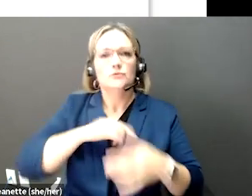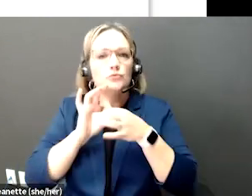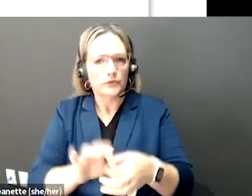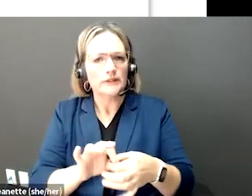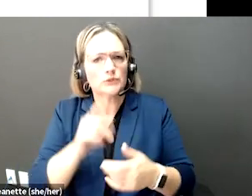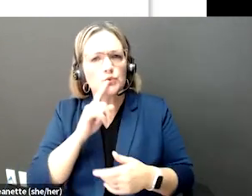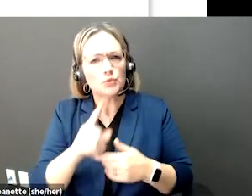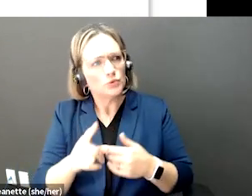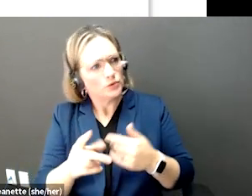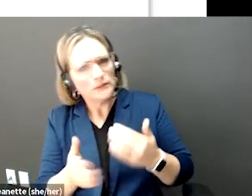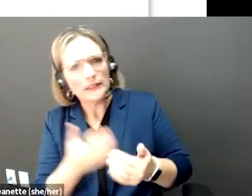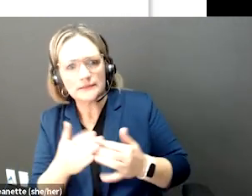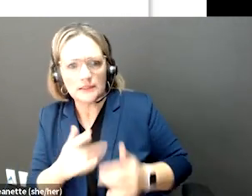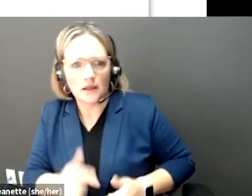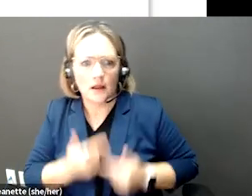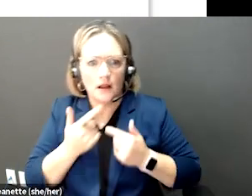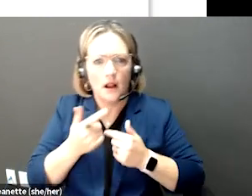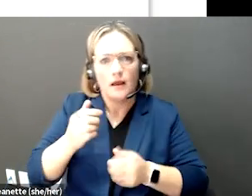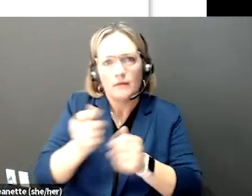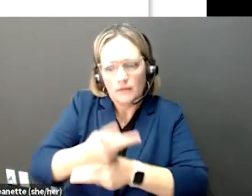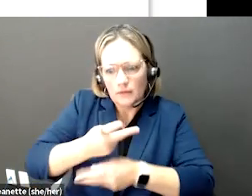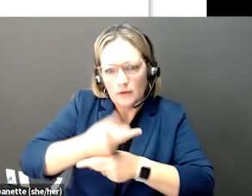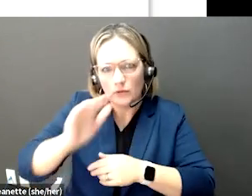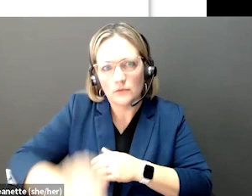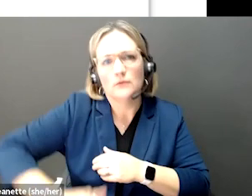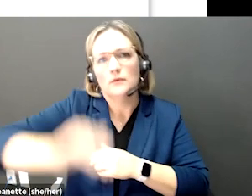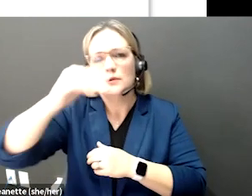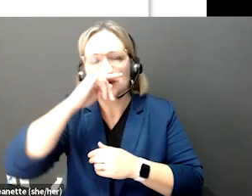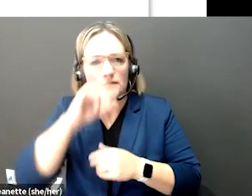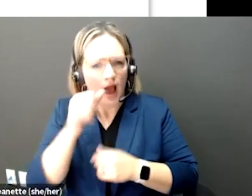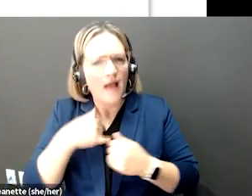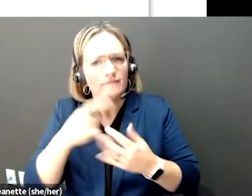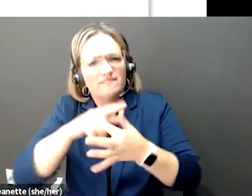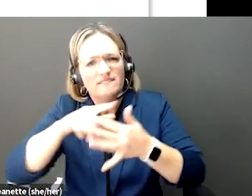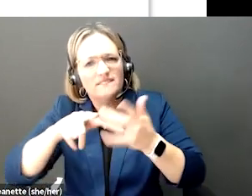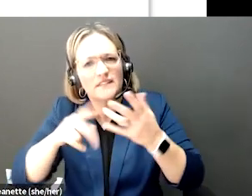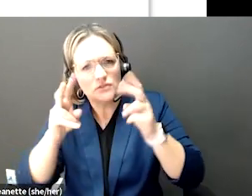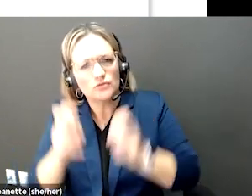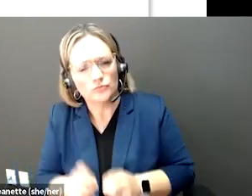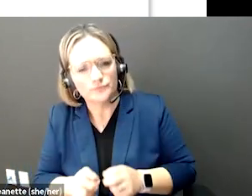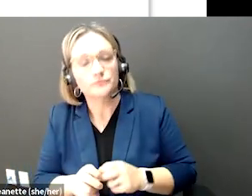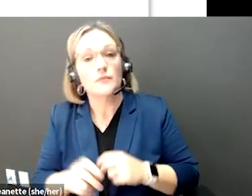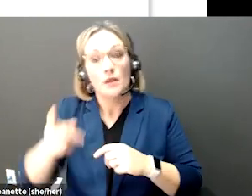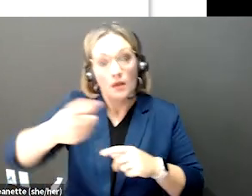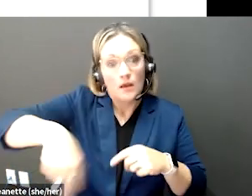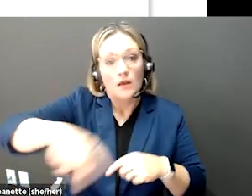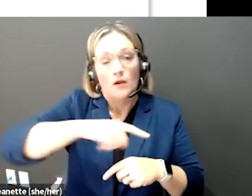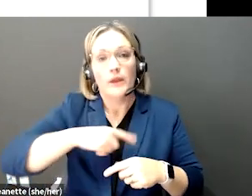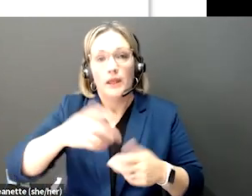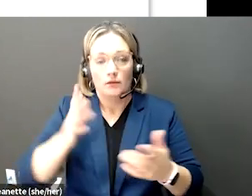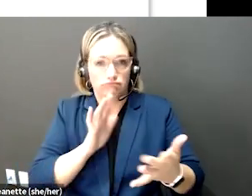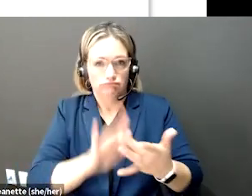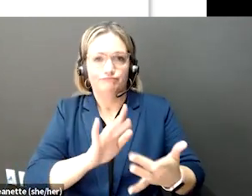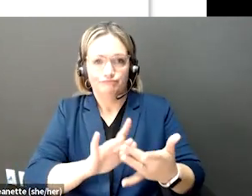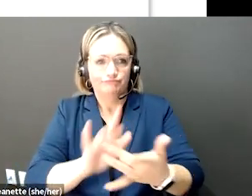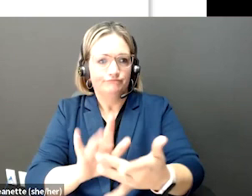with raising children with special needs or disabilities. Having a group of postal workers who are contacted on a regular basis